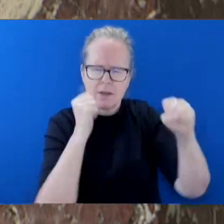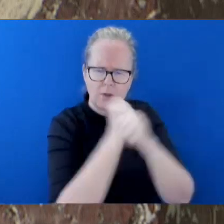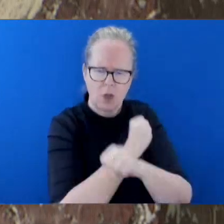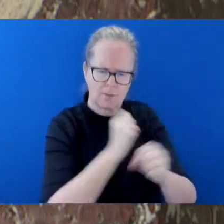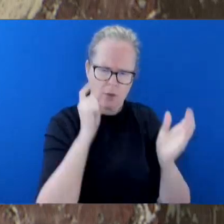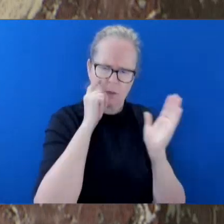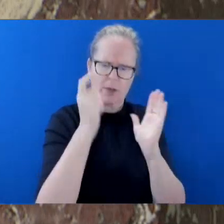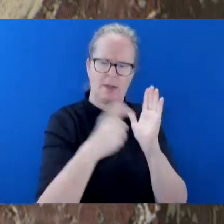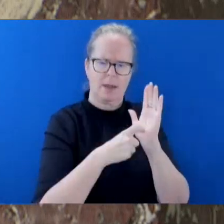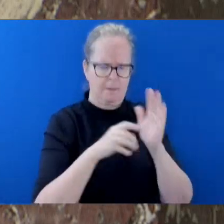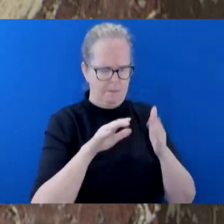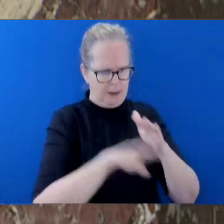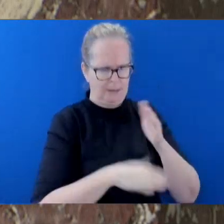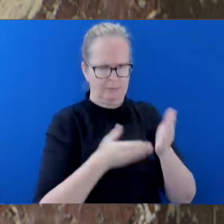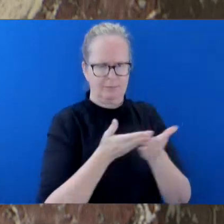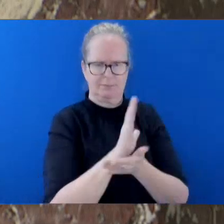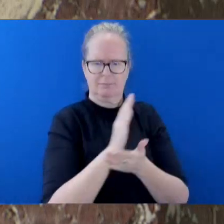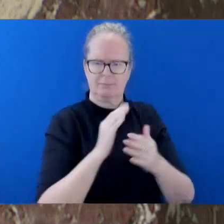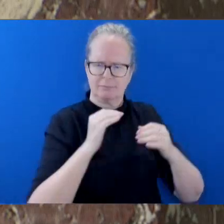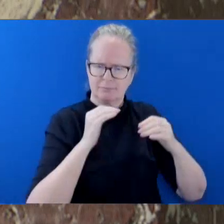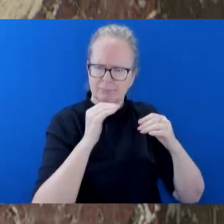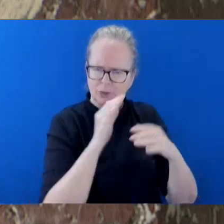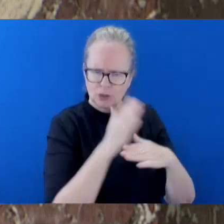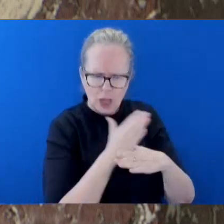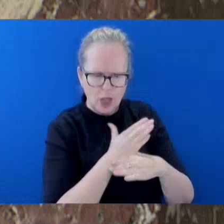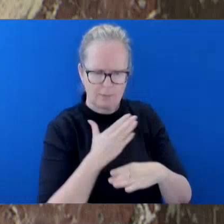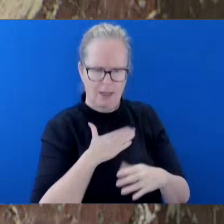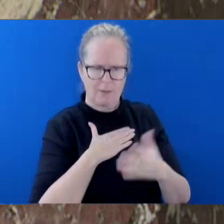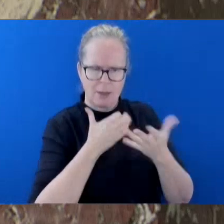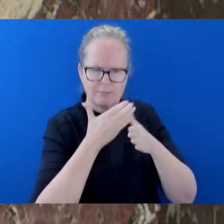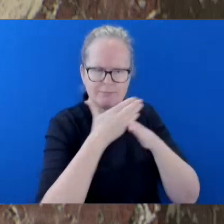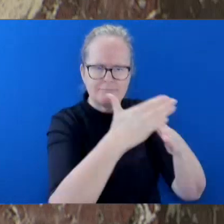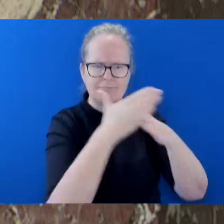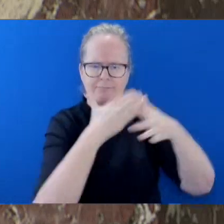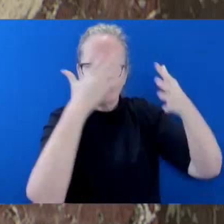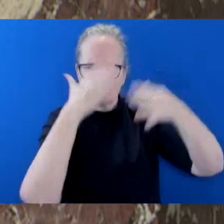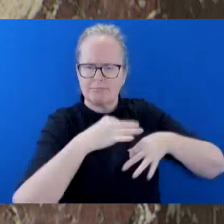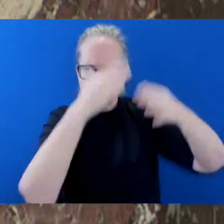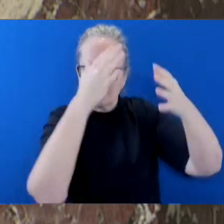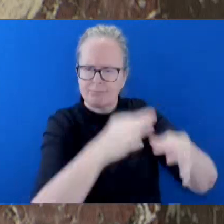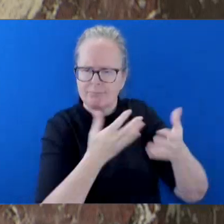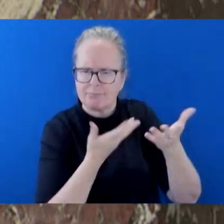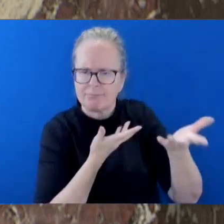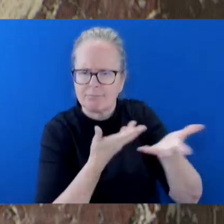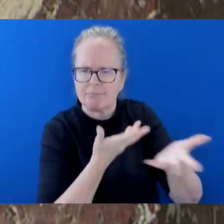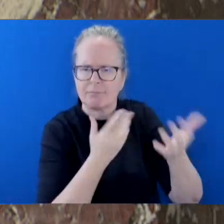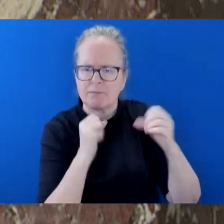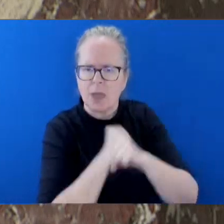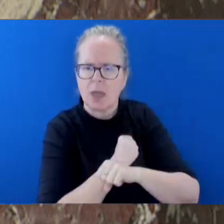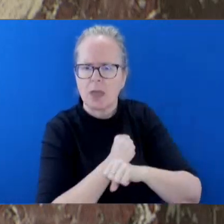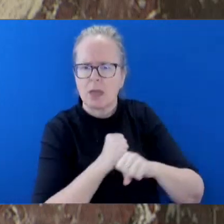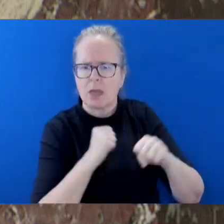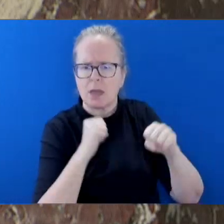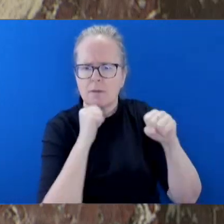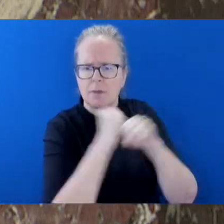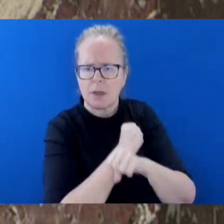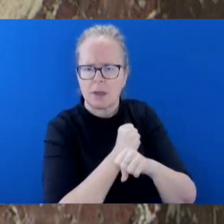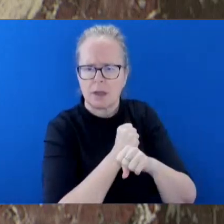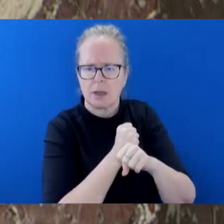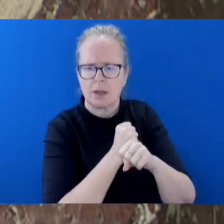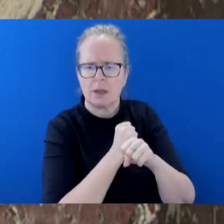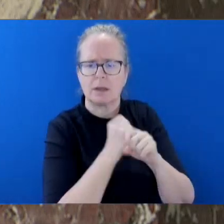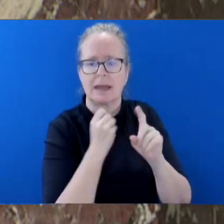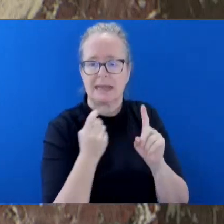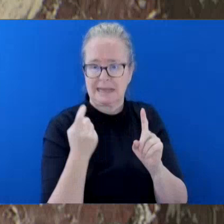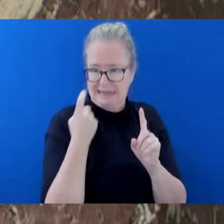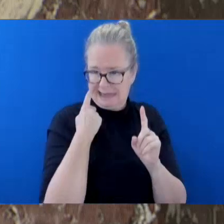And I'll end here. Leader of the official opposition recently said in an interview just on February 13th that the Declaration Rights of Indigenous Peoples